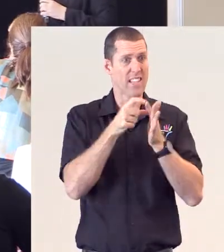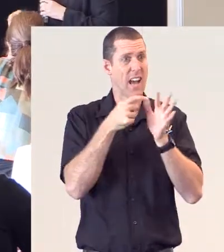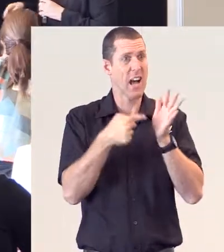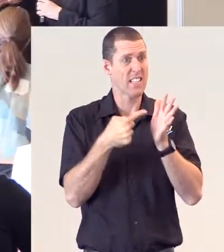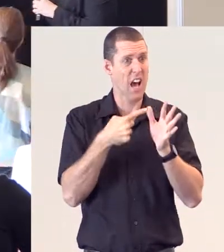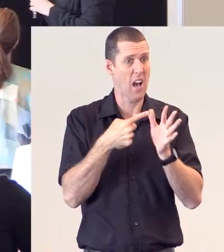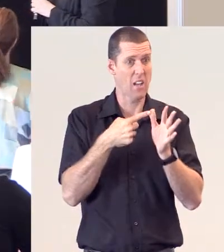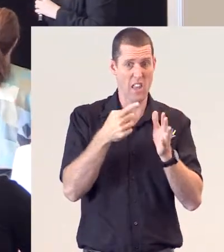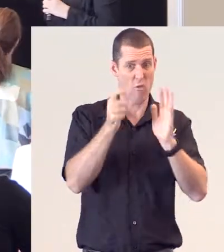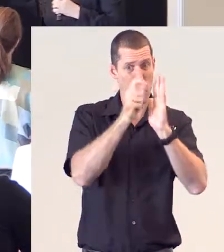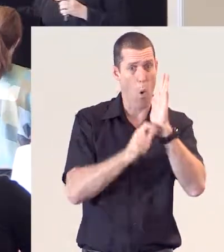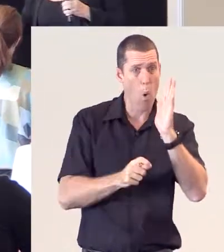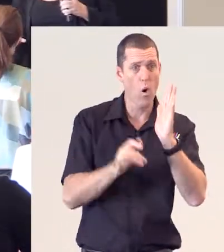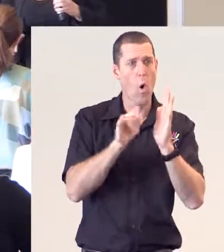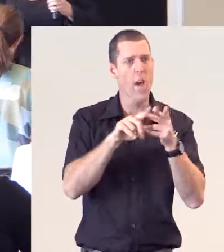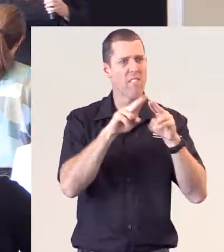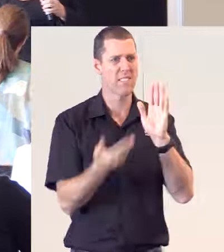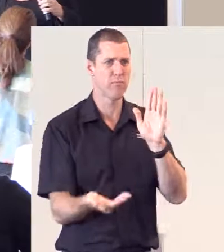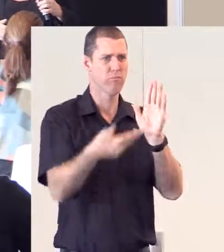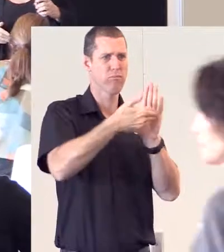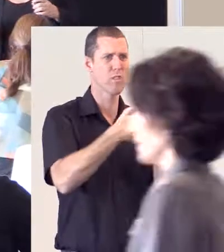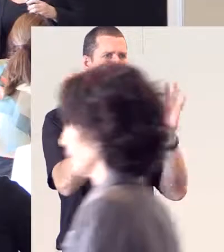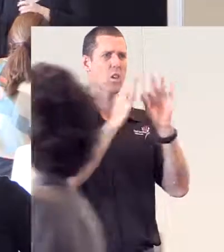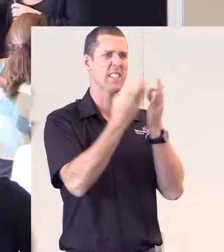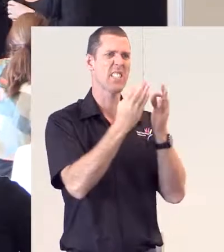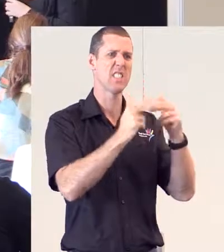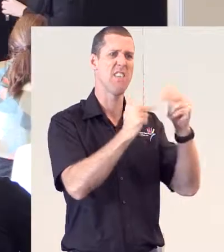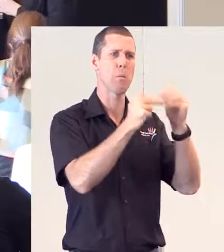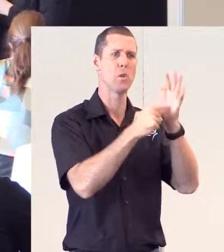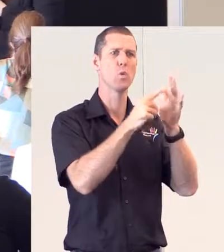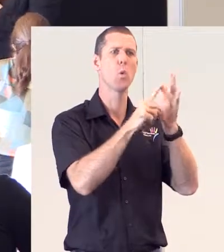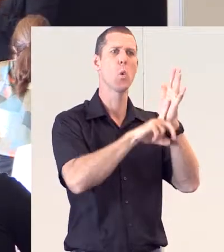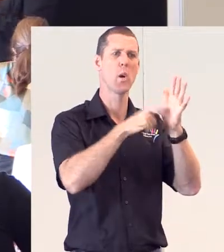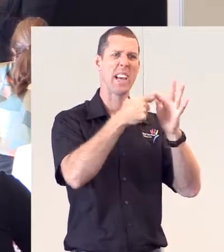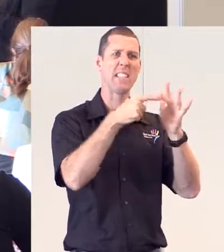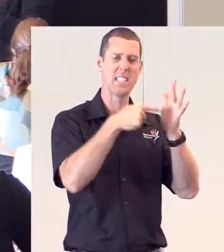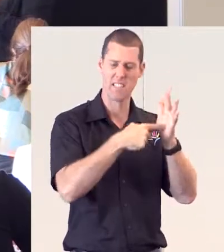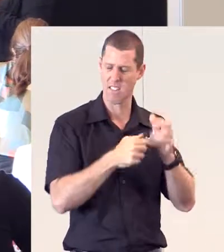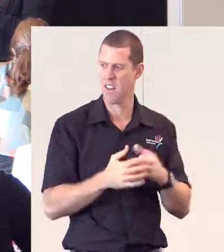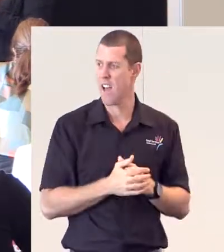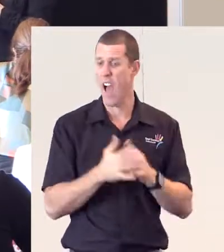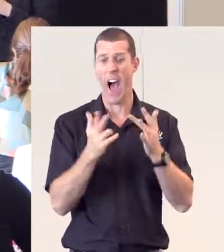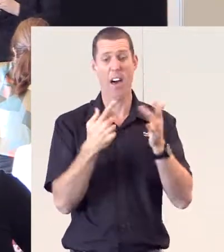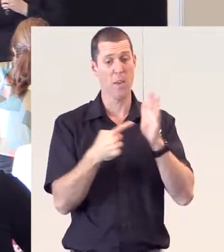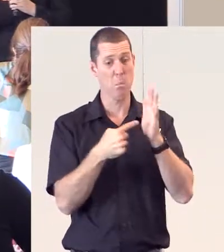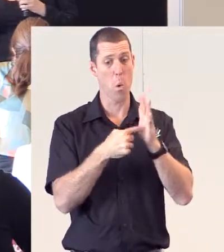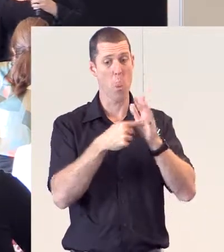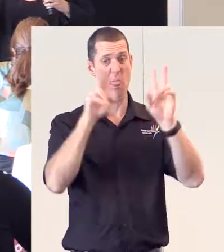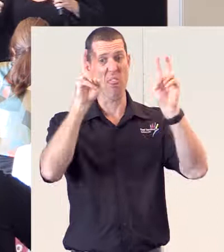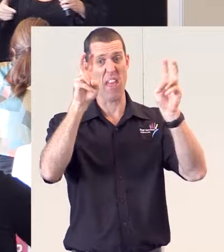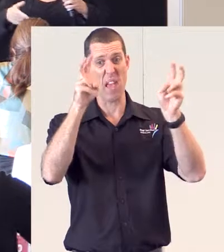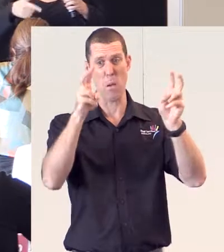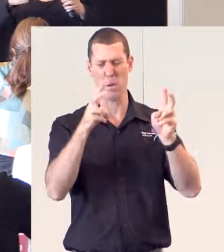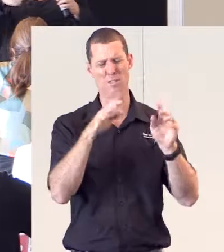form, or whether it's built into the organisational development toolkit. The other key theme was this kind of